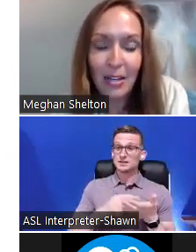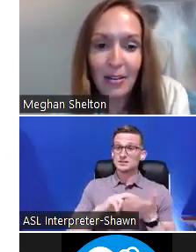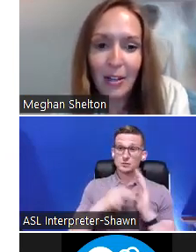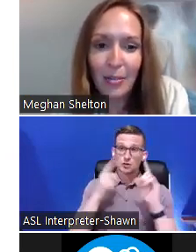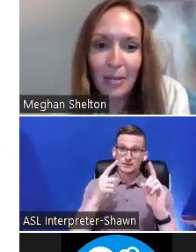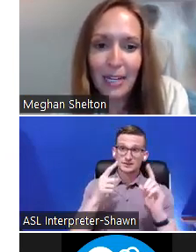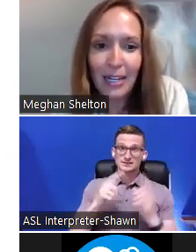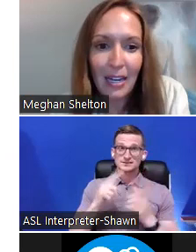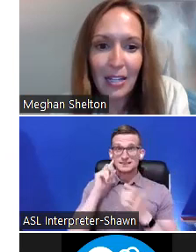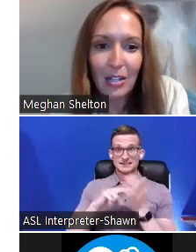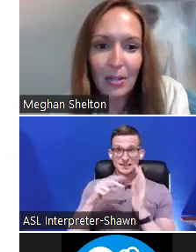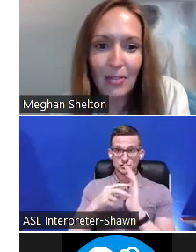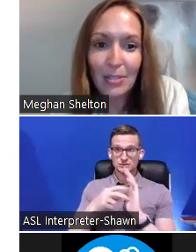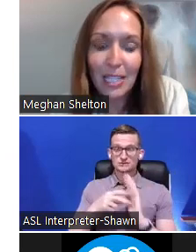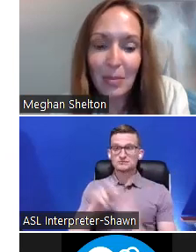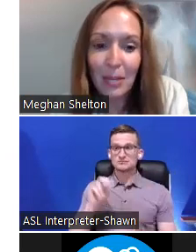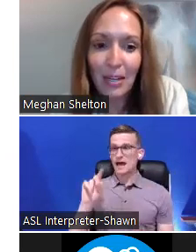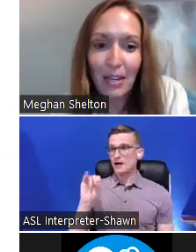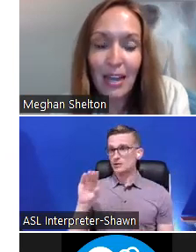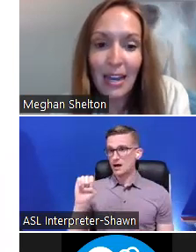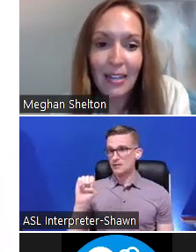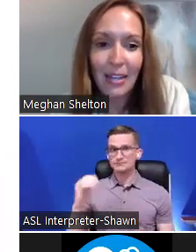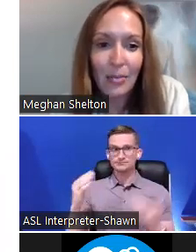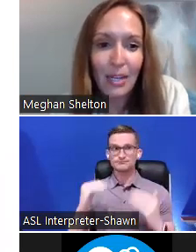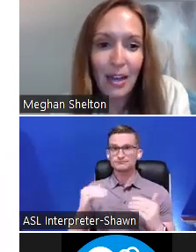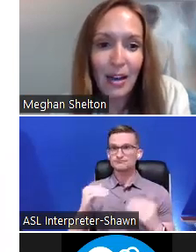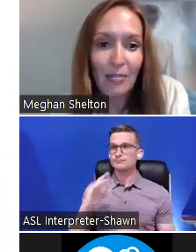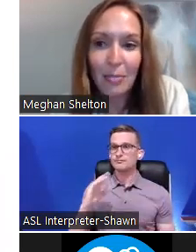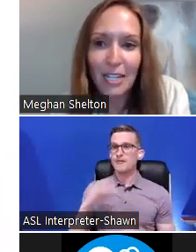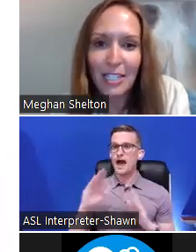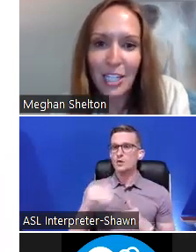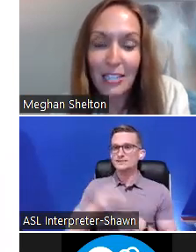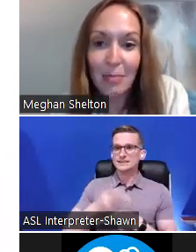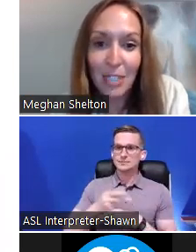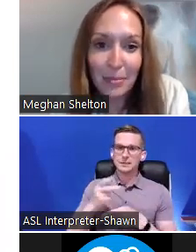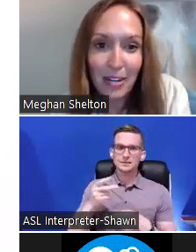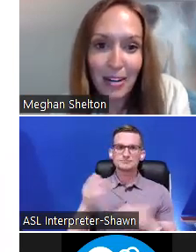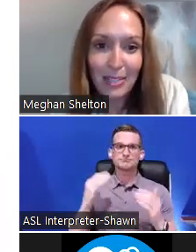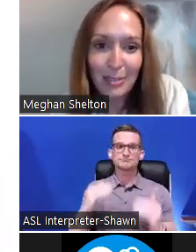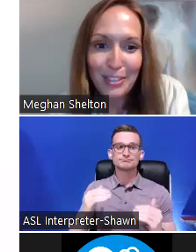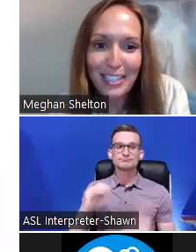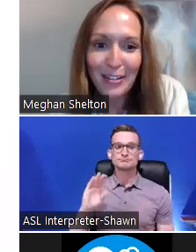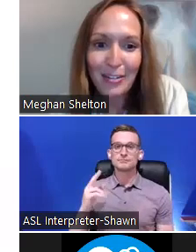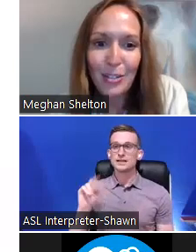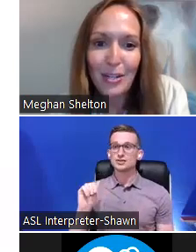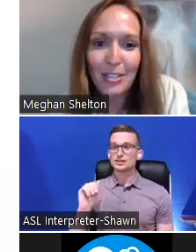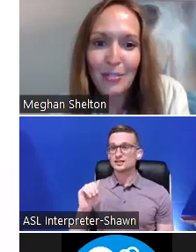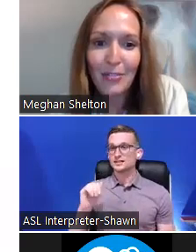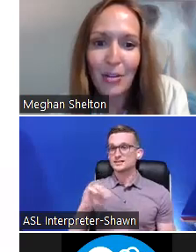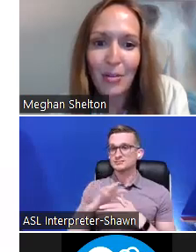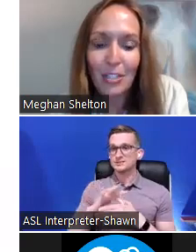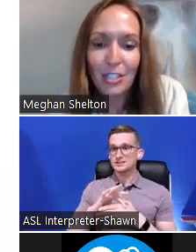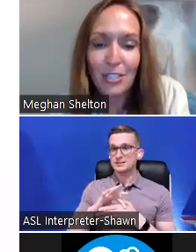meeting, followed by a little bit of housekeeping. And then we have BHA subject matter experts here to